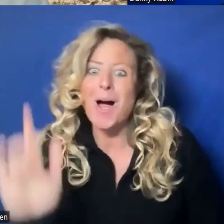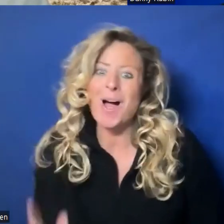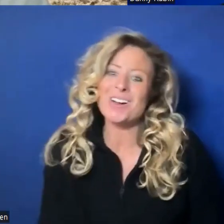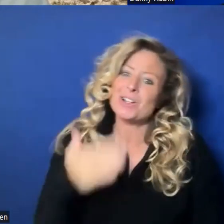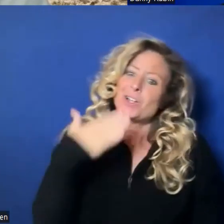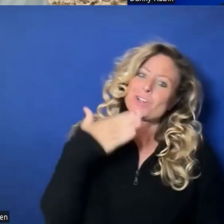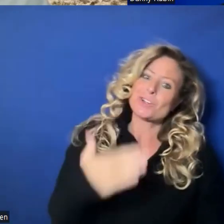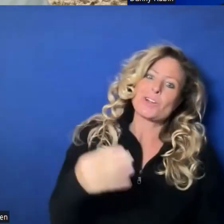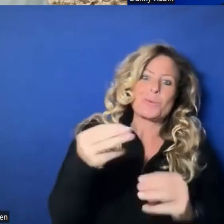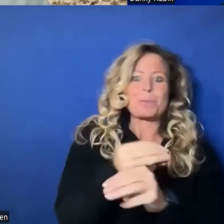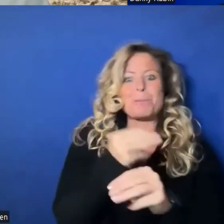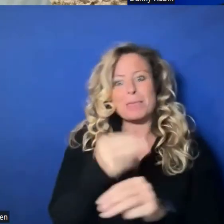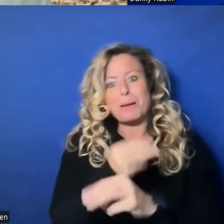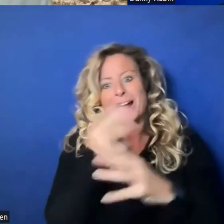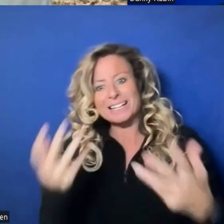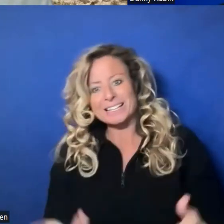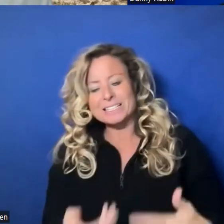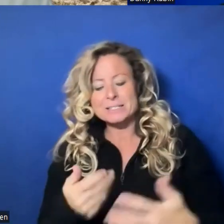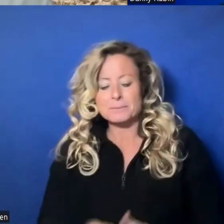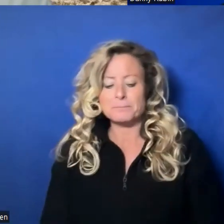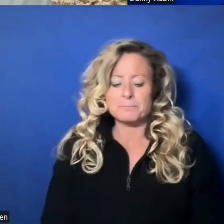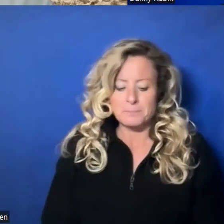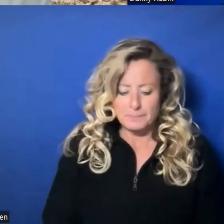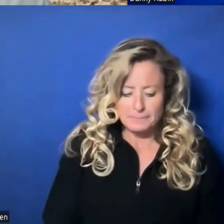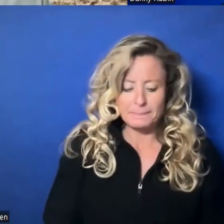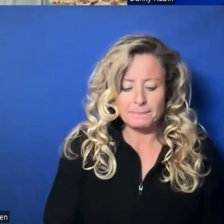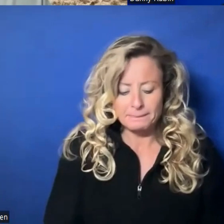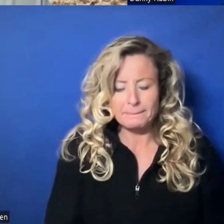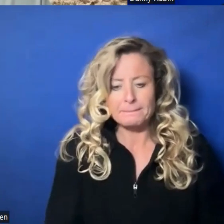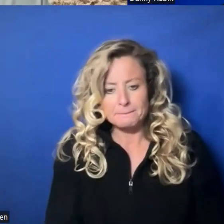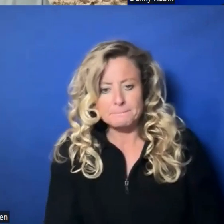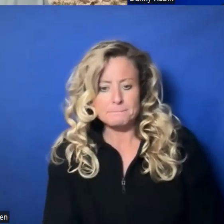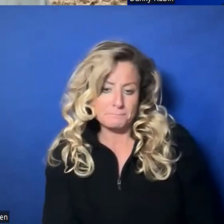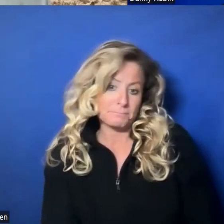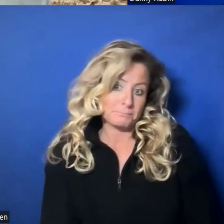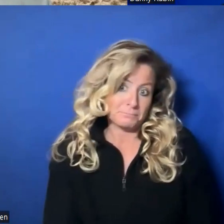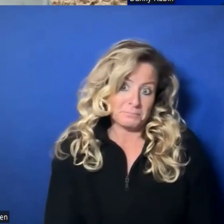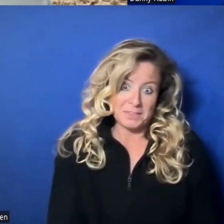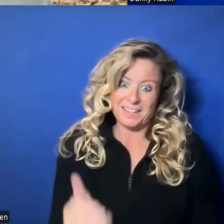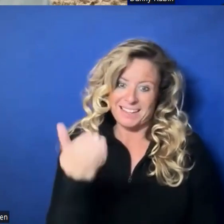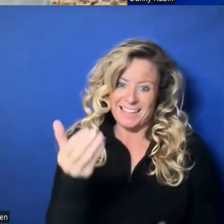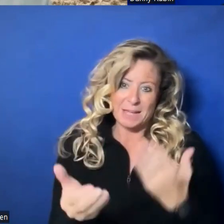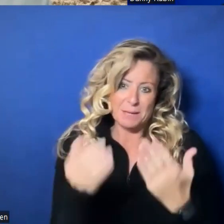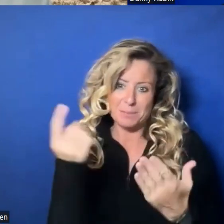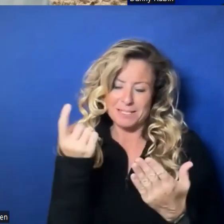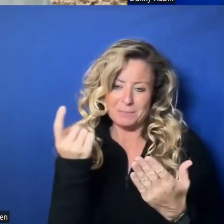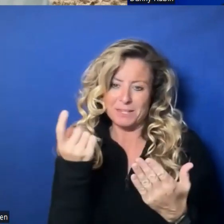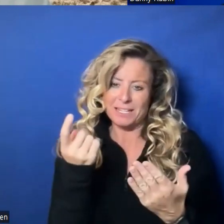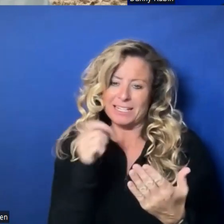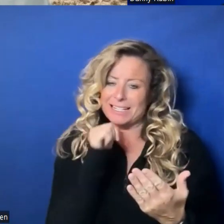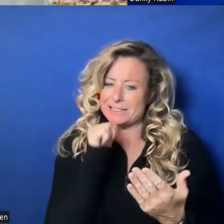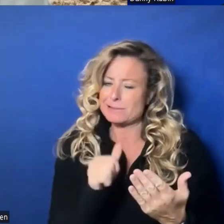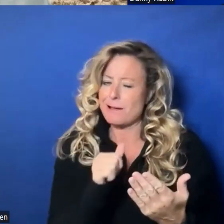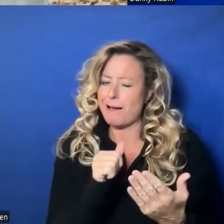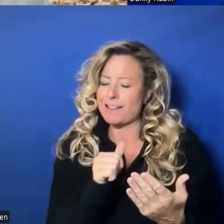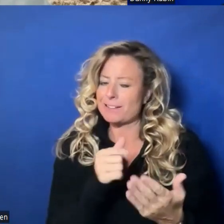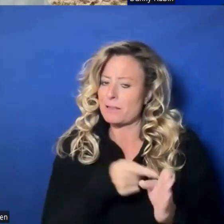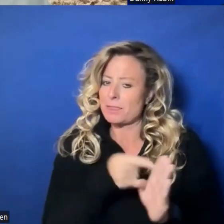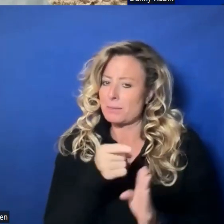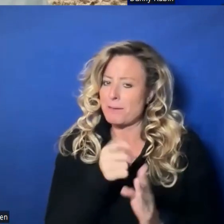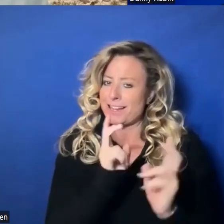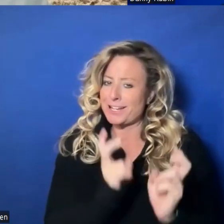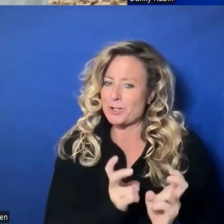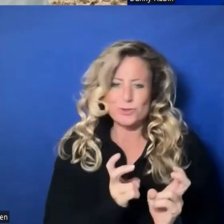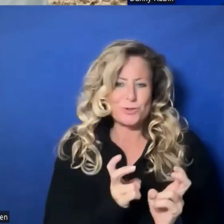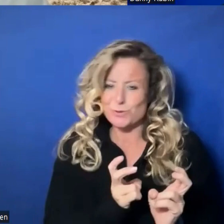in mathematics, and maybe it's applied to some of the AI experts, but it's not the main issue.